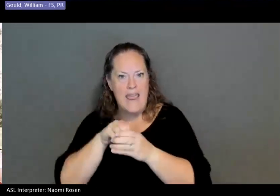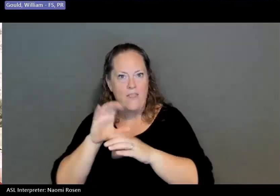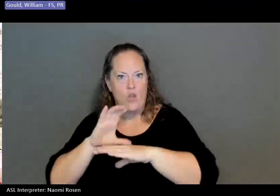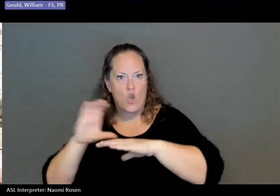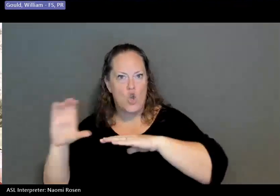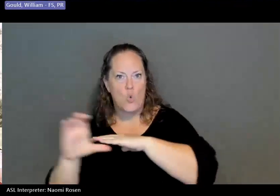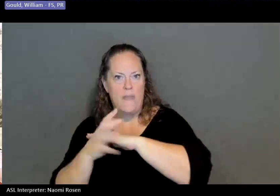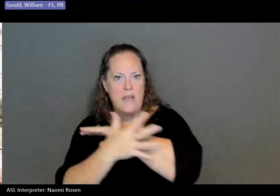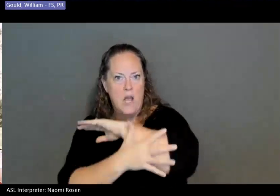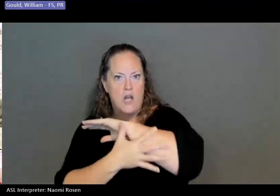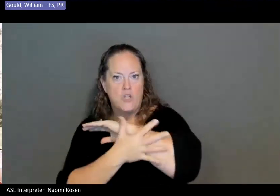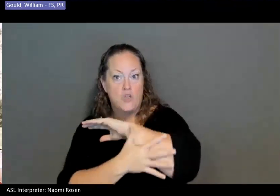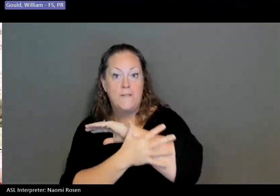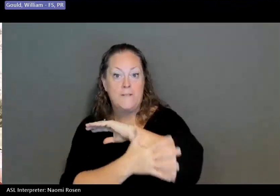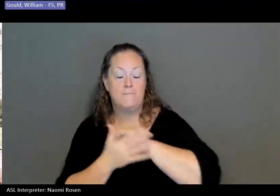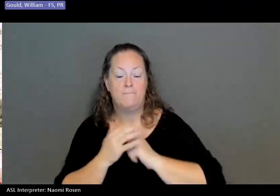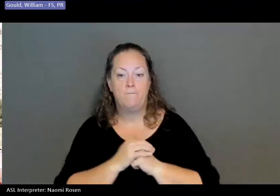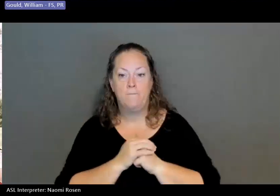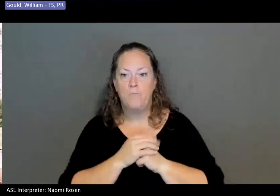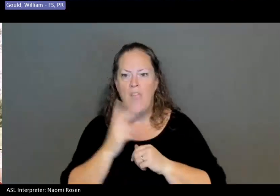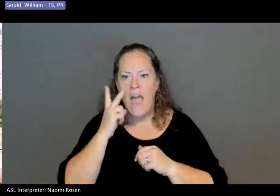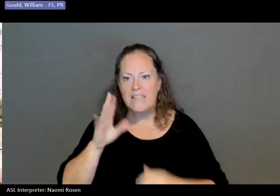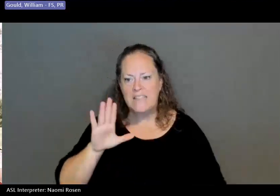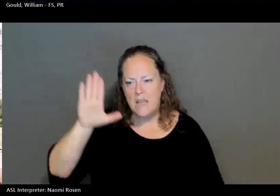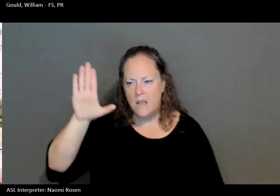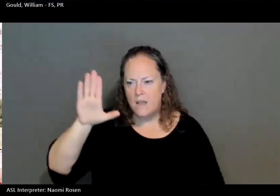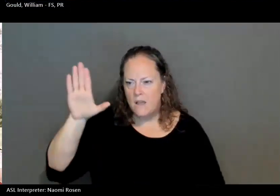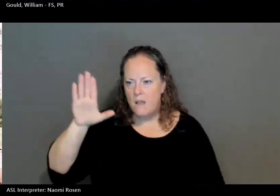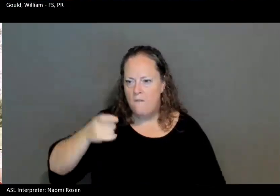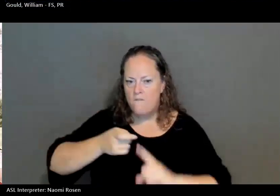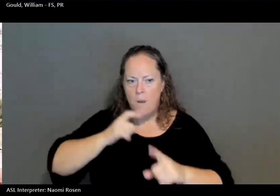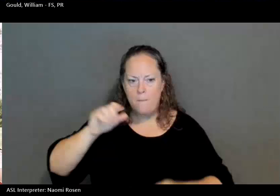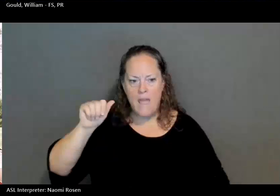I see a hand up from Adrian Trotman.